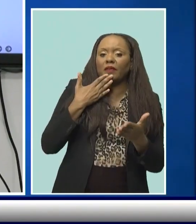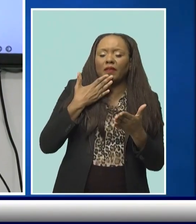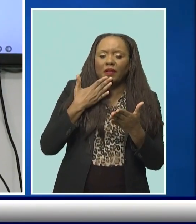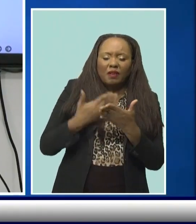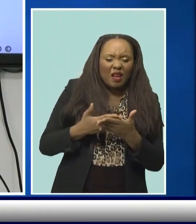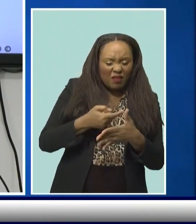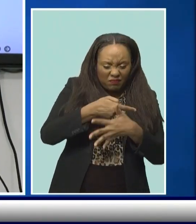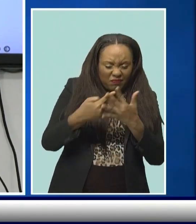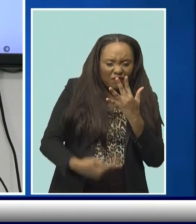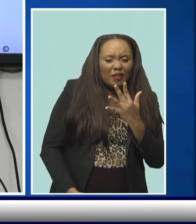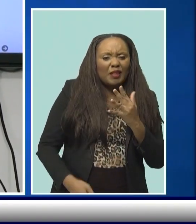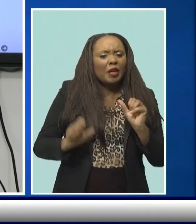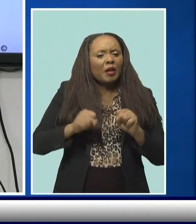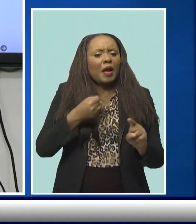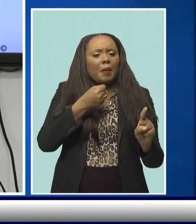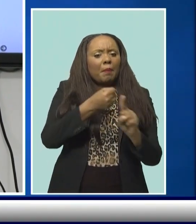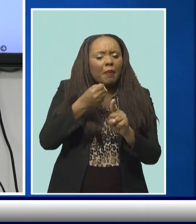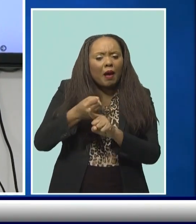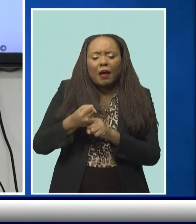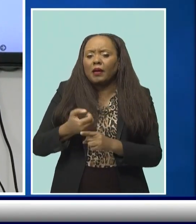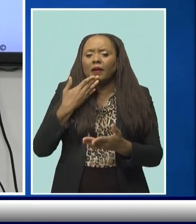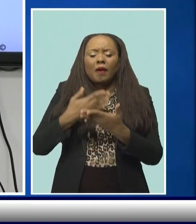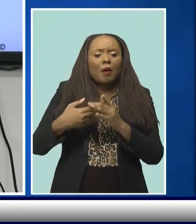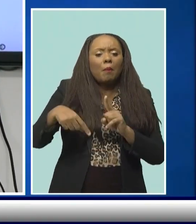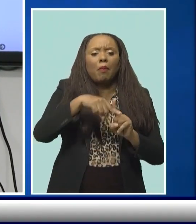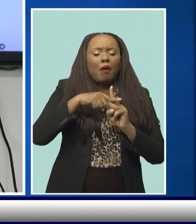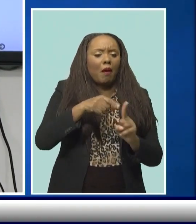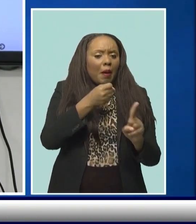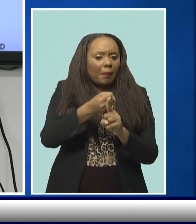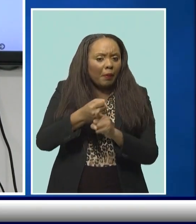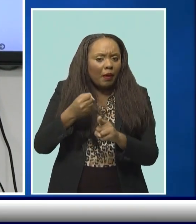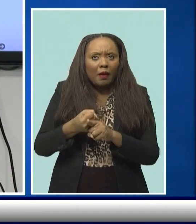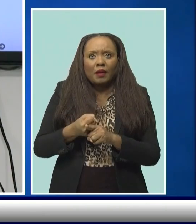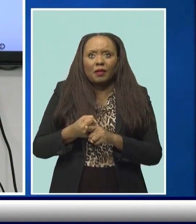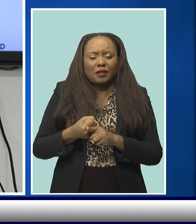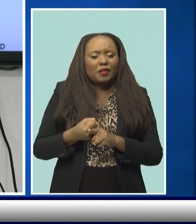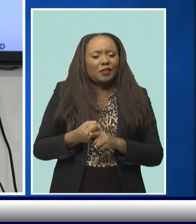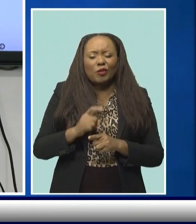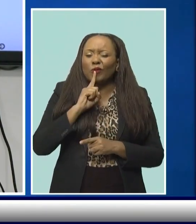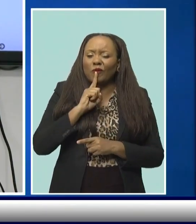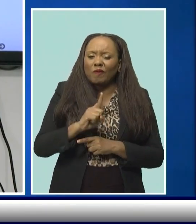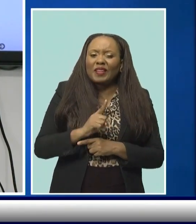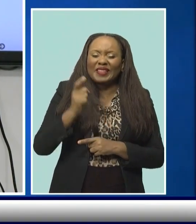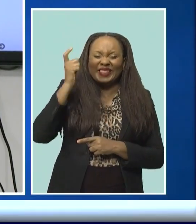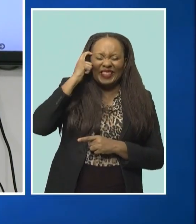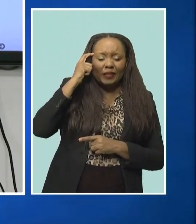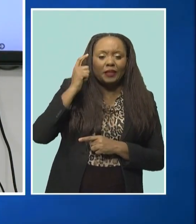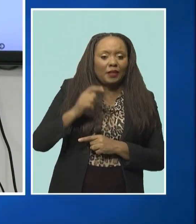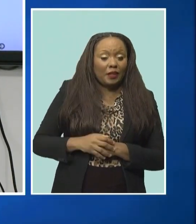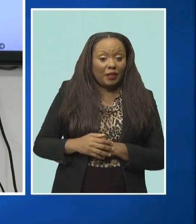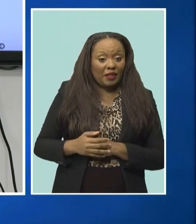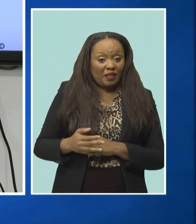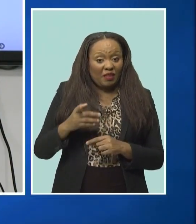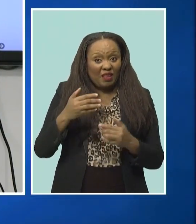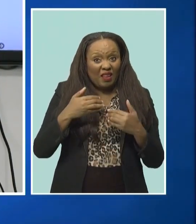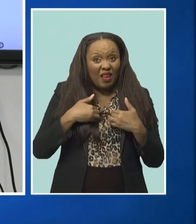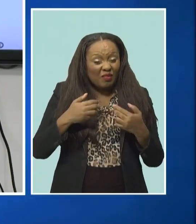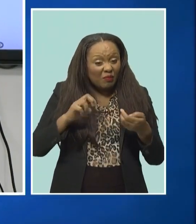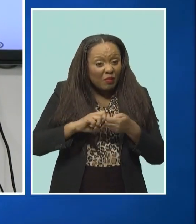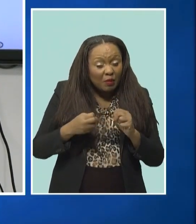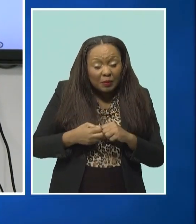Griffith, said the pilot program would be rolled out in 15 primary schools. You know, the idea was that we